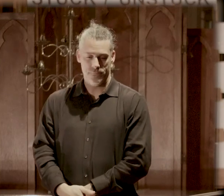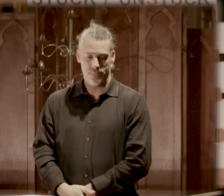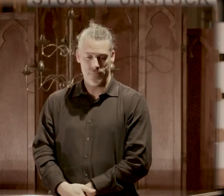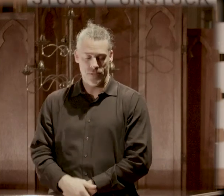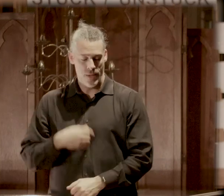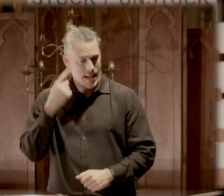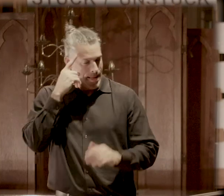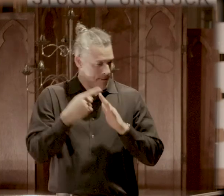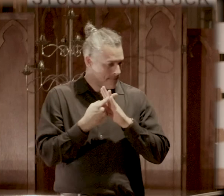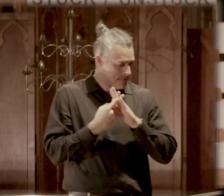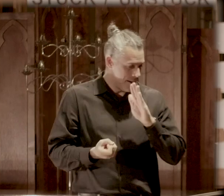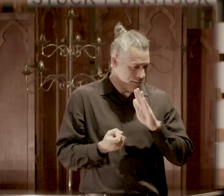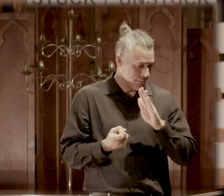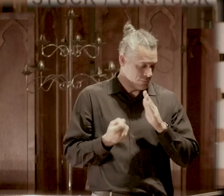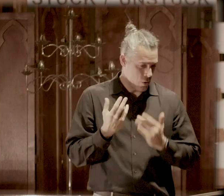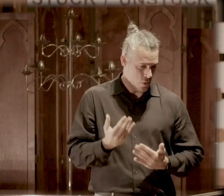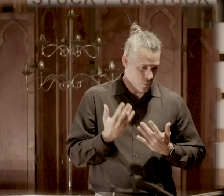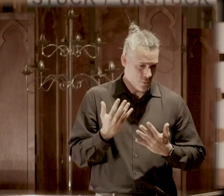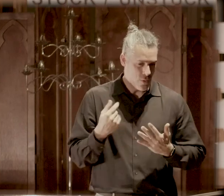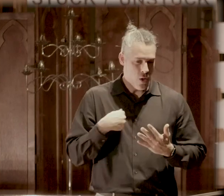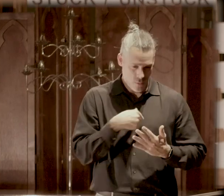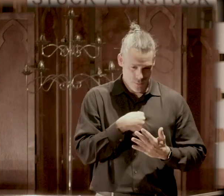so, sorry, I lost my train of thought here.